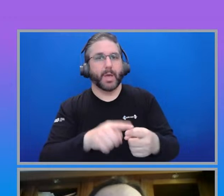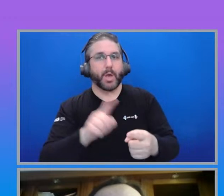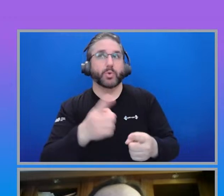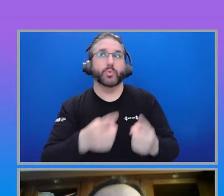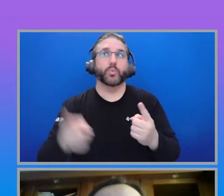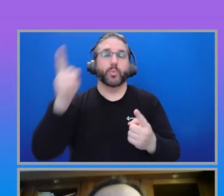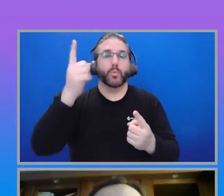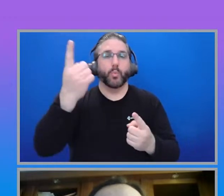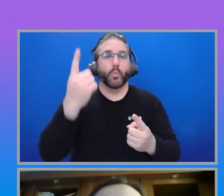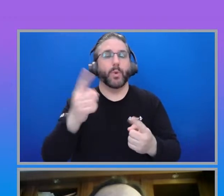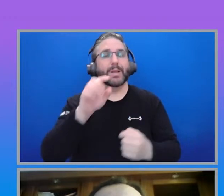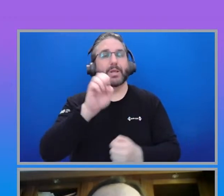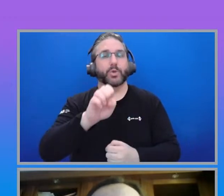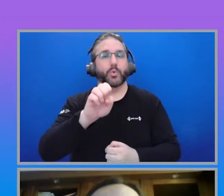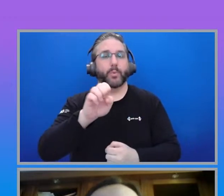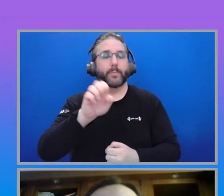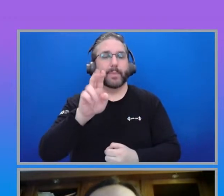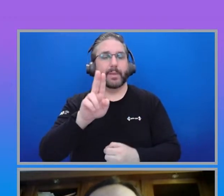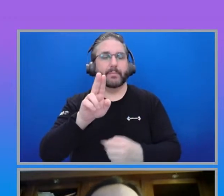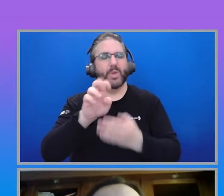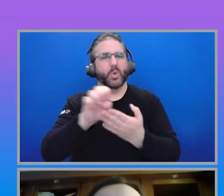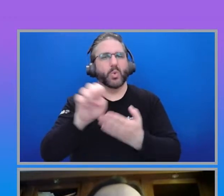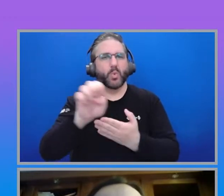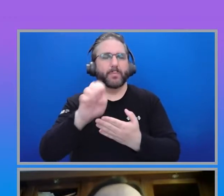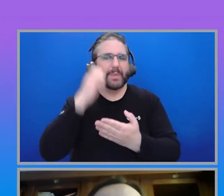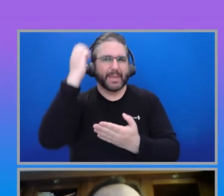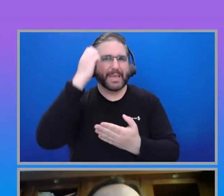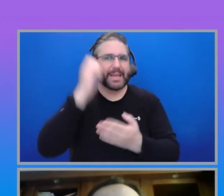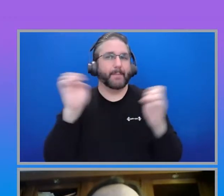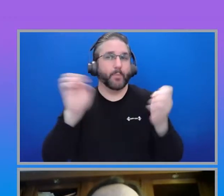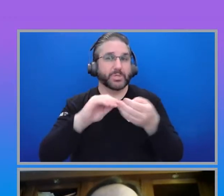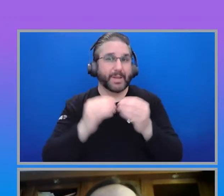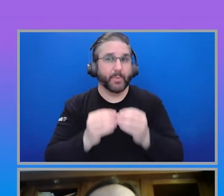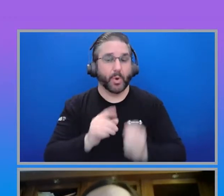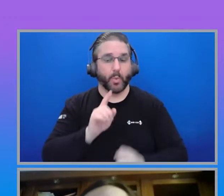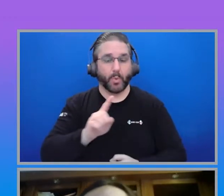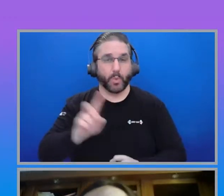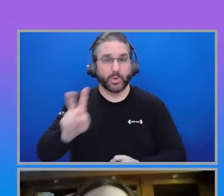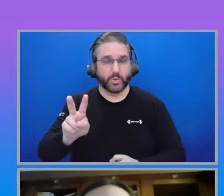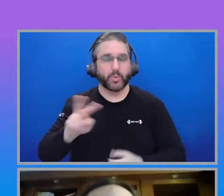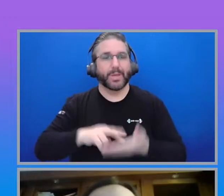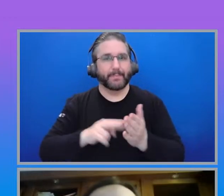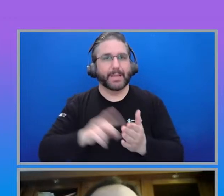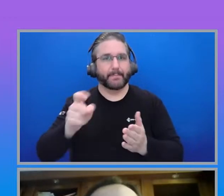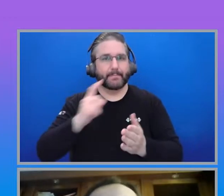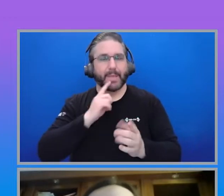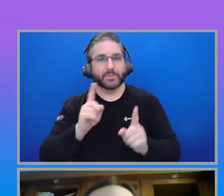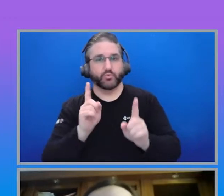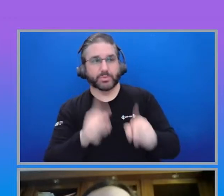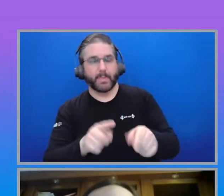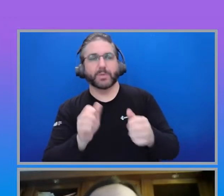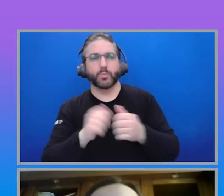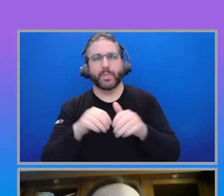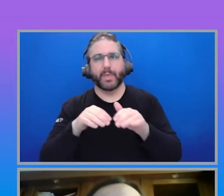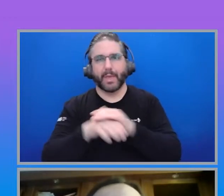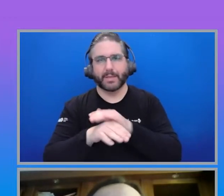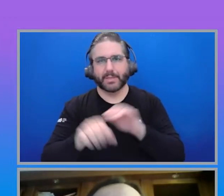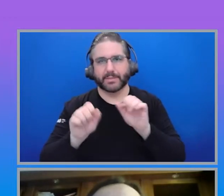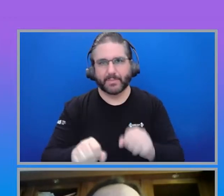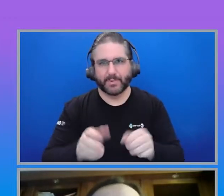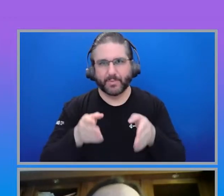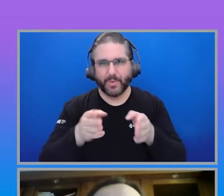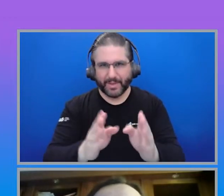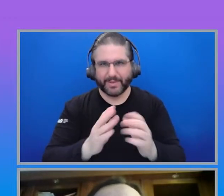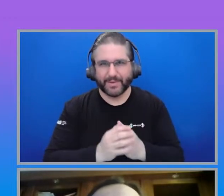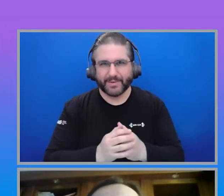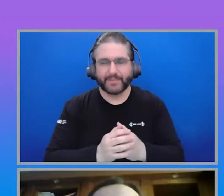number 112 will have to respond being in an accessible manner. Similarly, of course, the